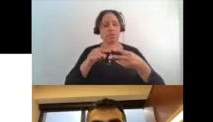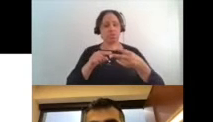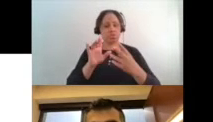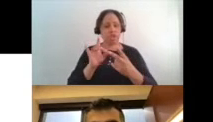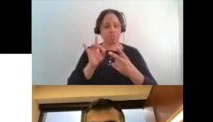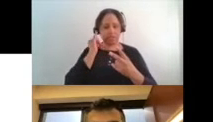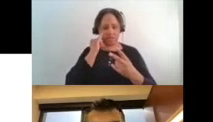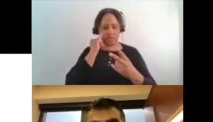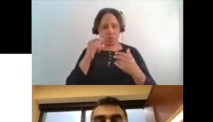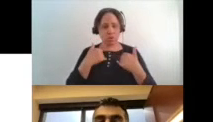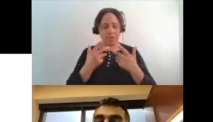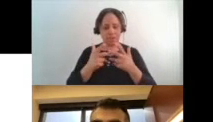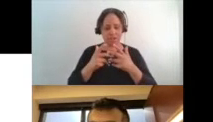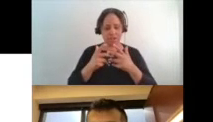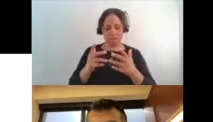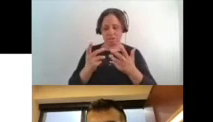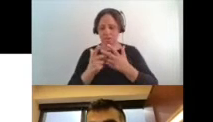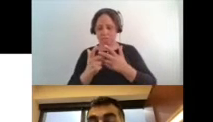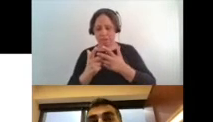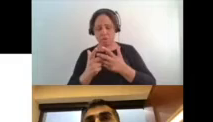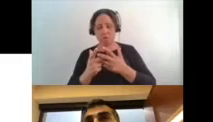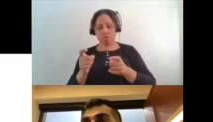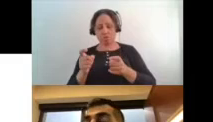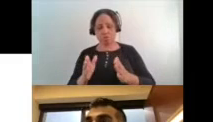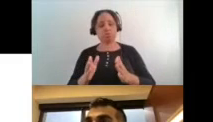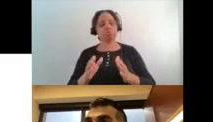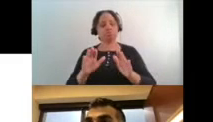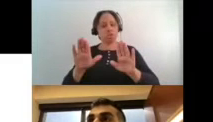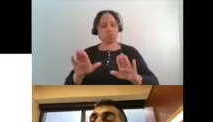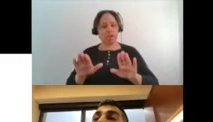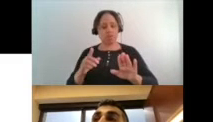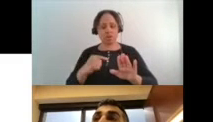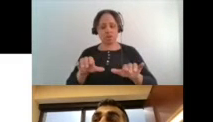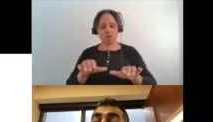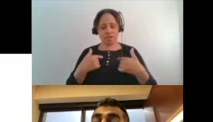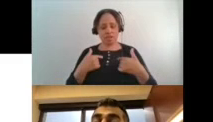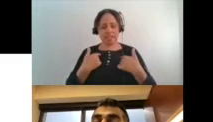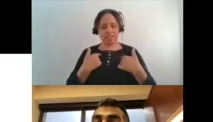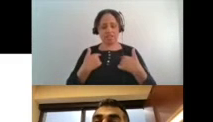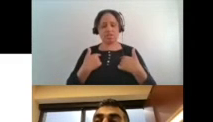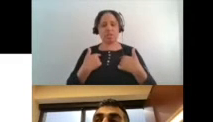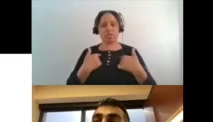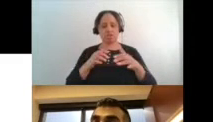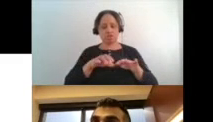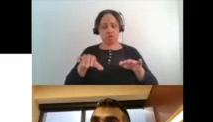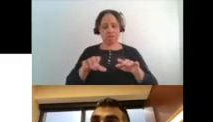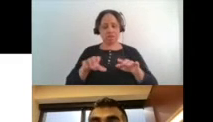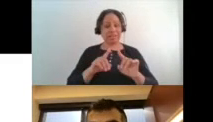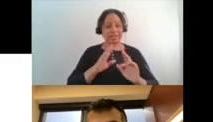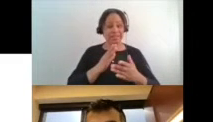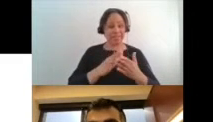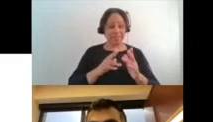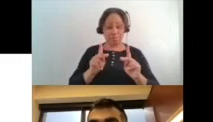have a compatible donor, great, we do the living donor transplant. But some people have a good donor, but they're not compatible with them. So we